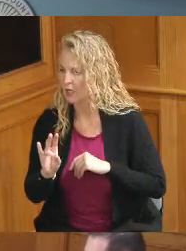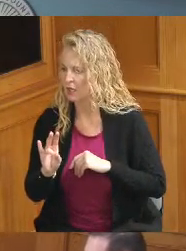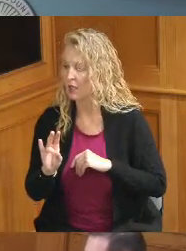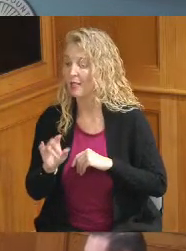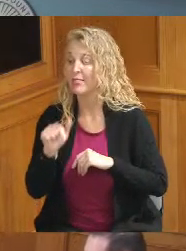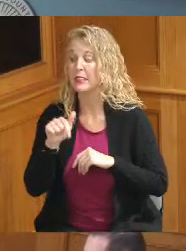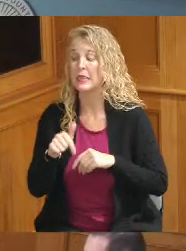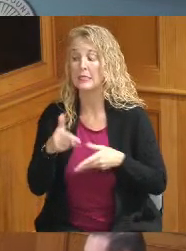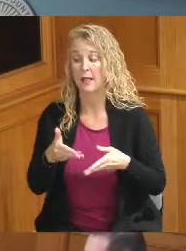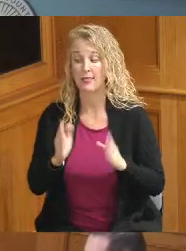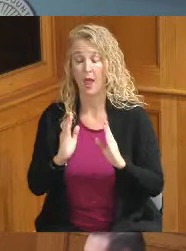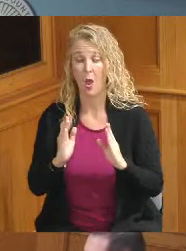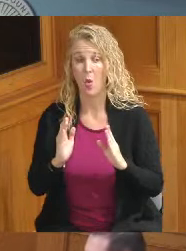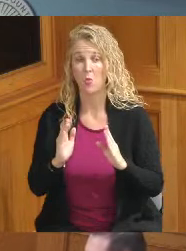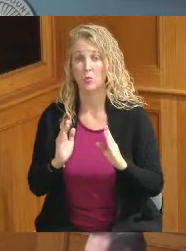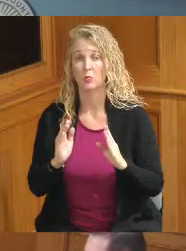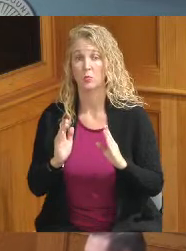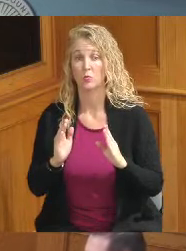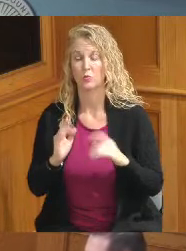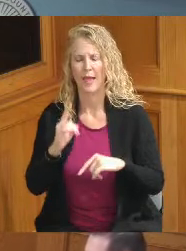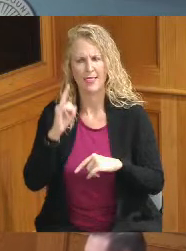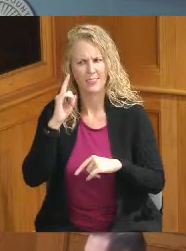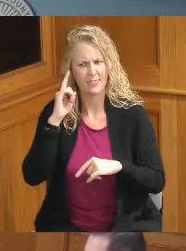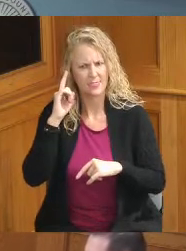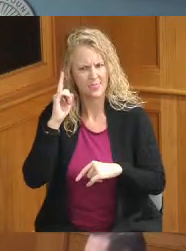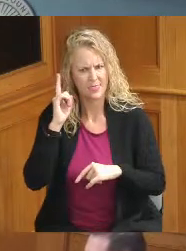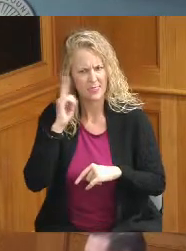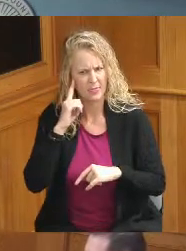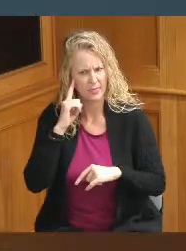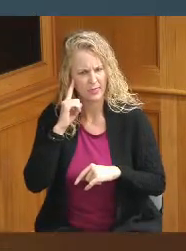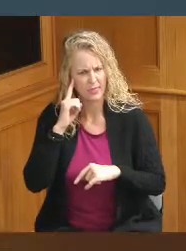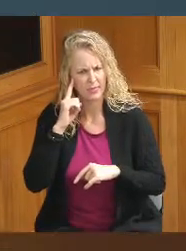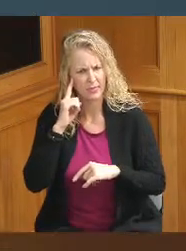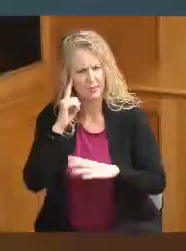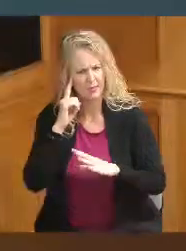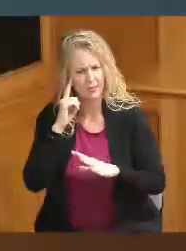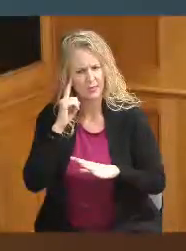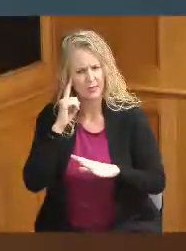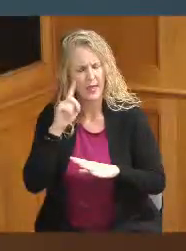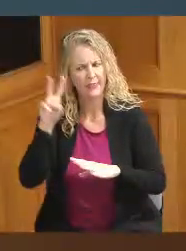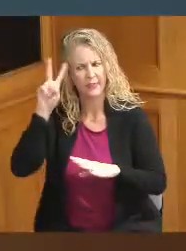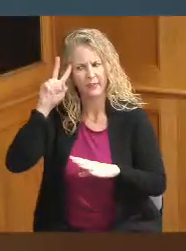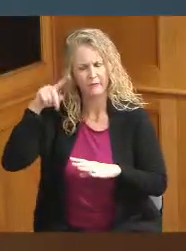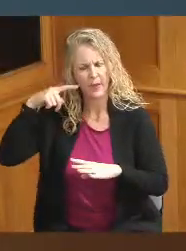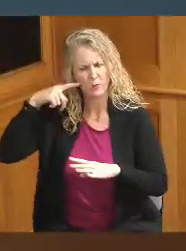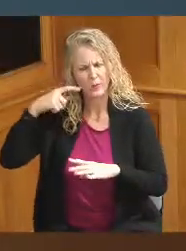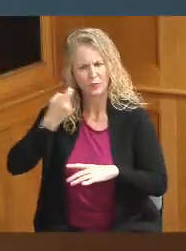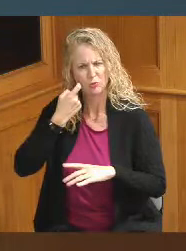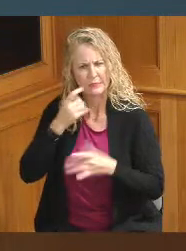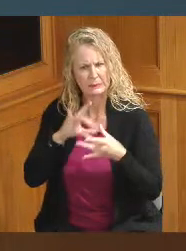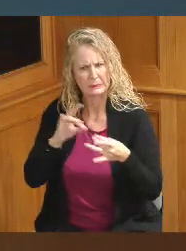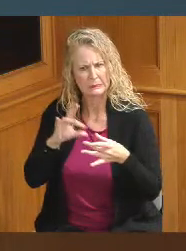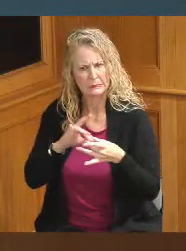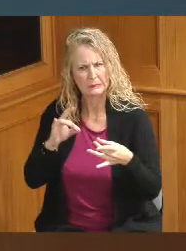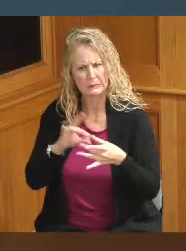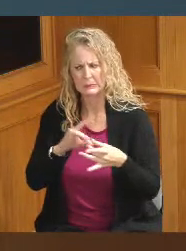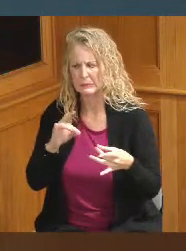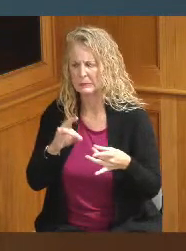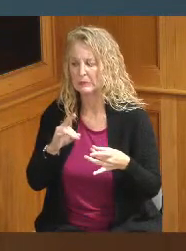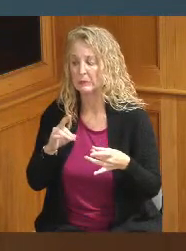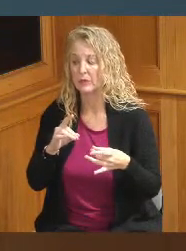this will allow, which I think I joined with Vice President Driehaus, getting a